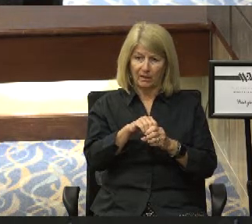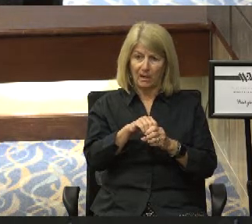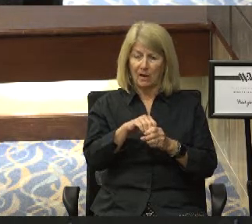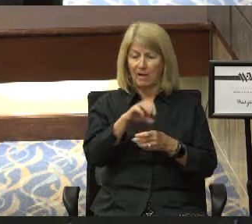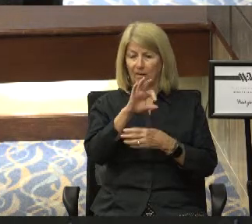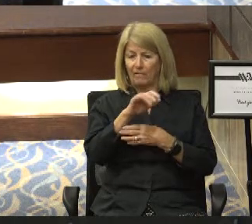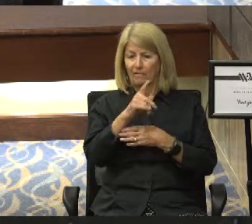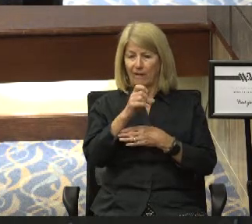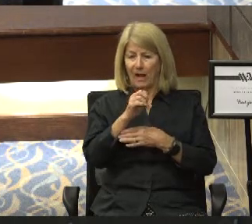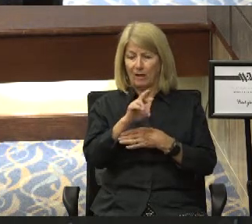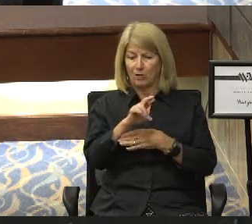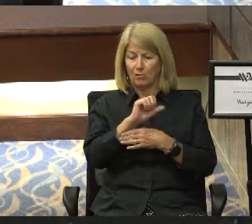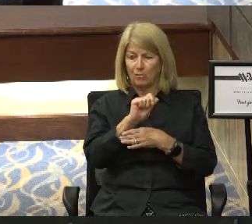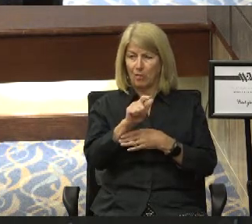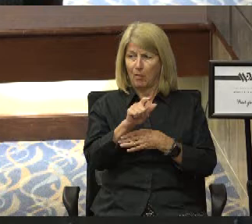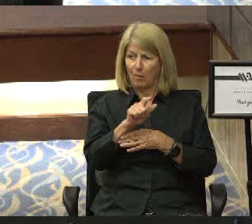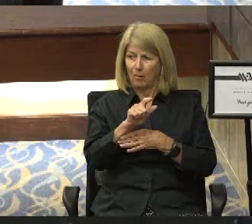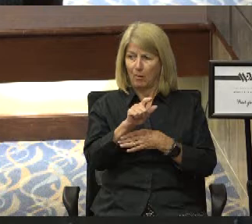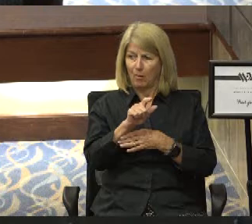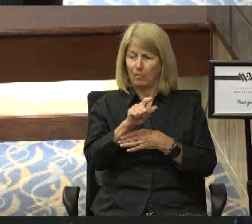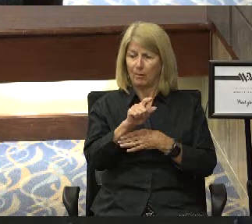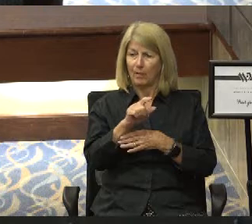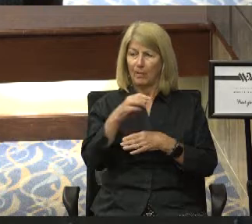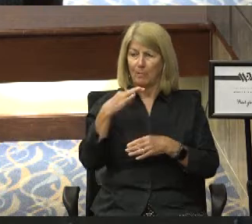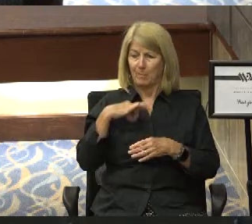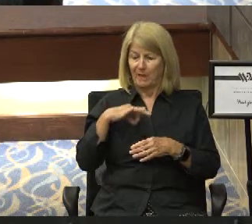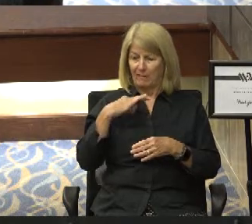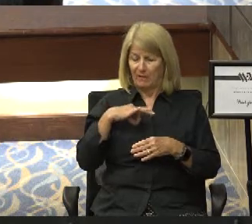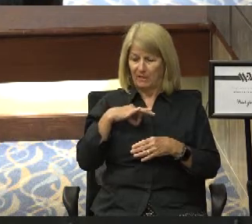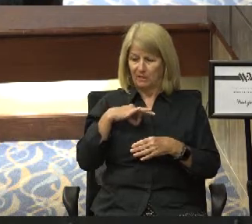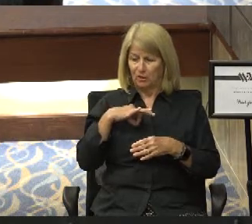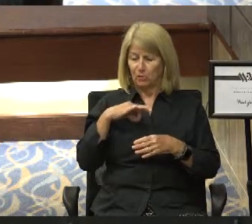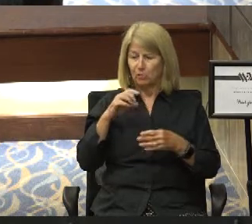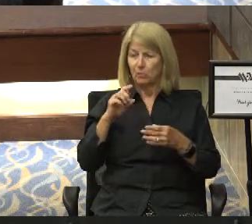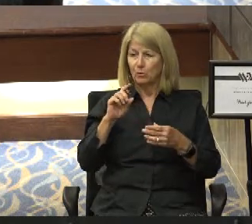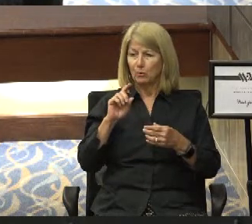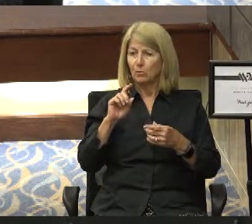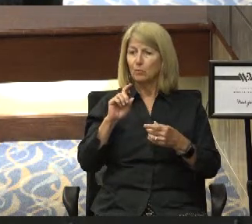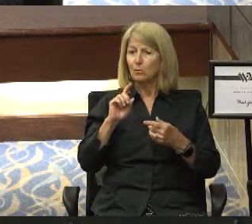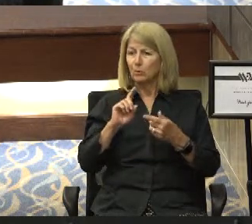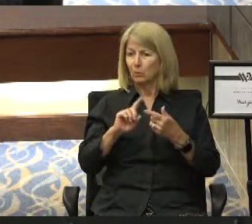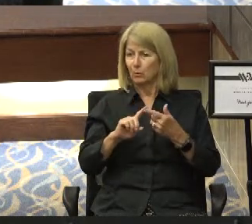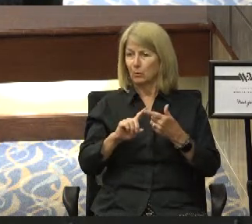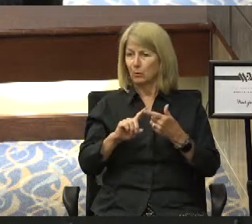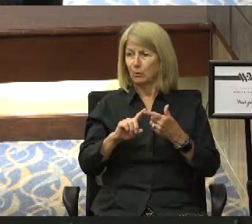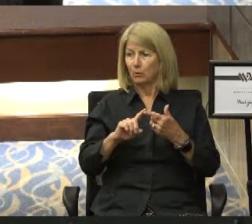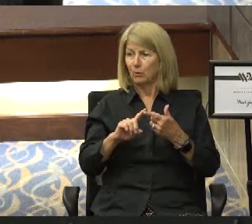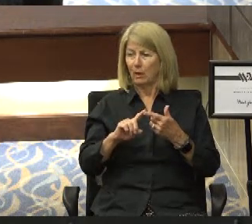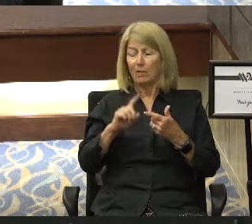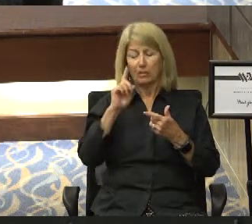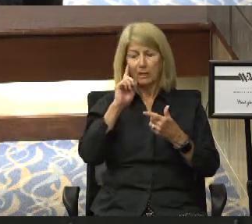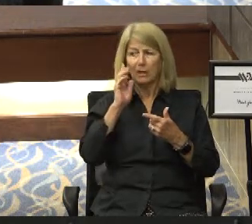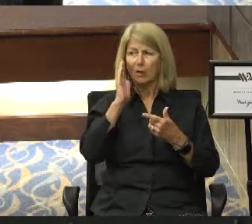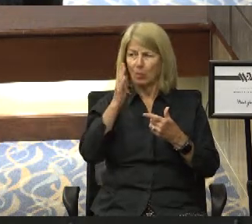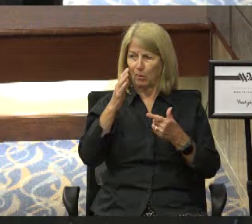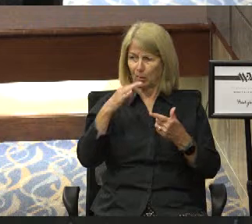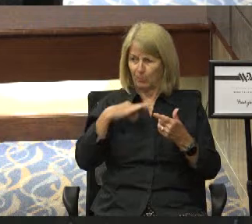fire, all of those things, I think is a benefit to, with transit, I think will be a benefit to